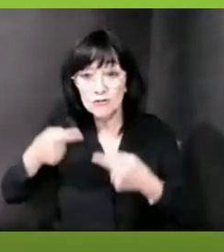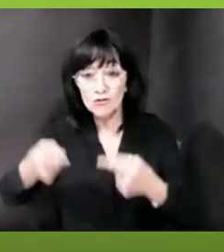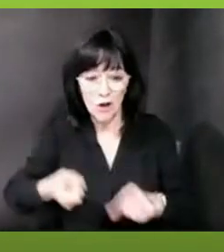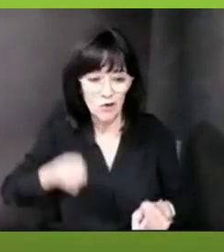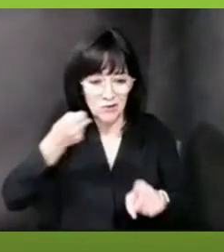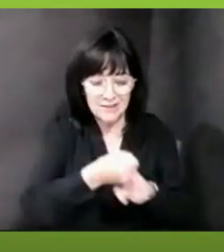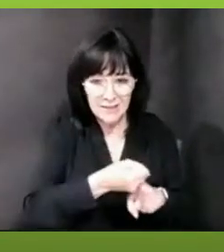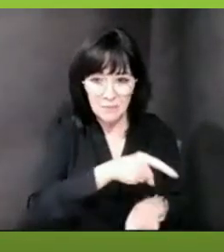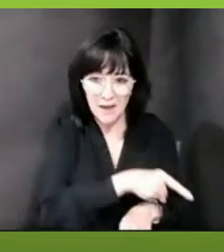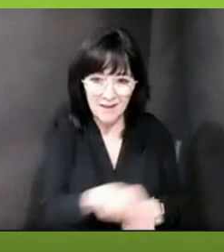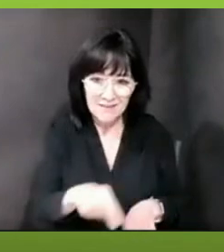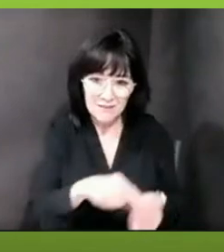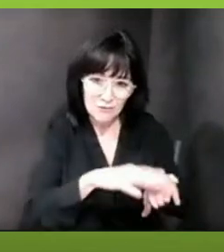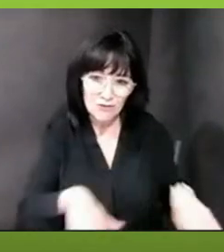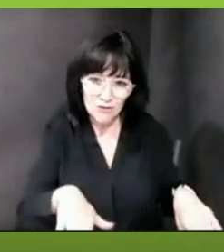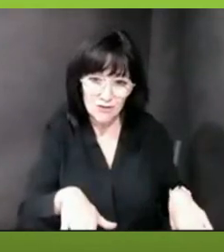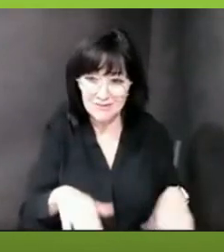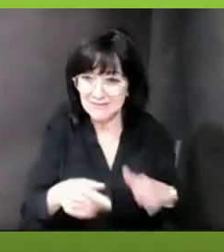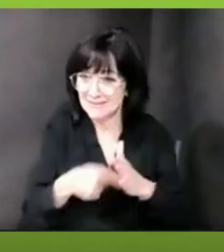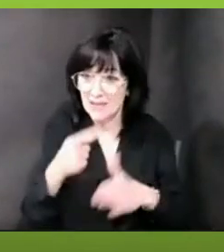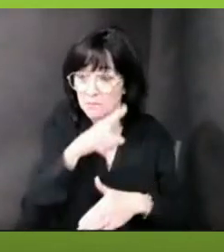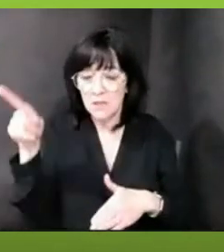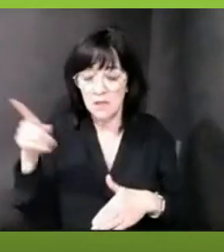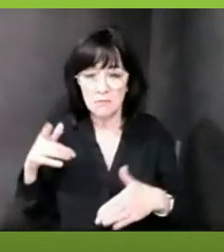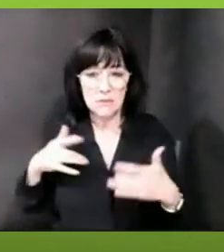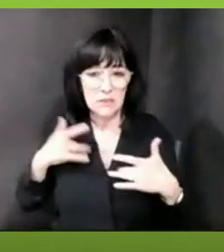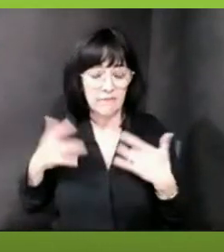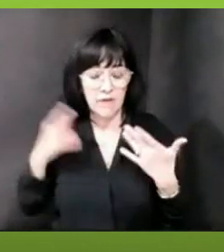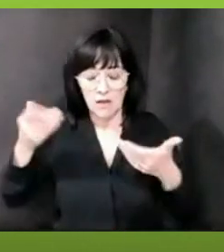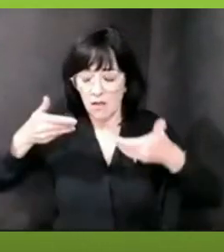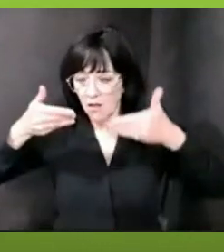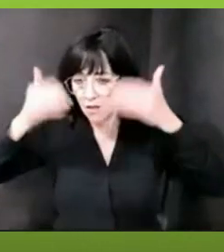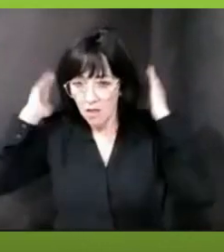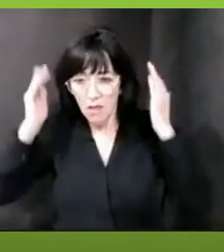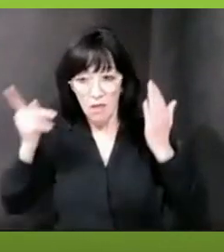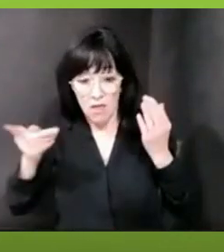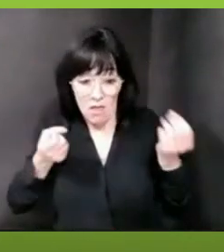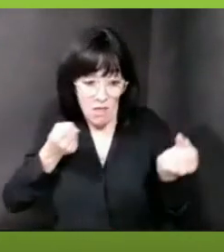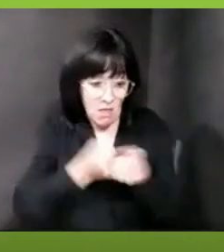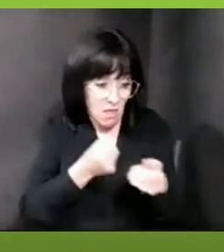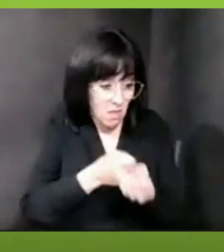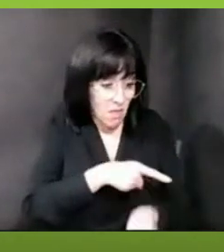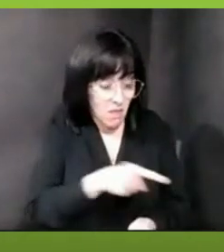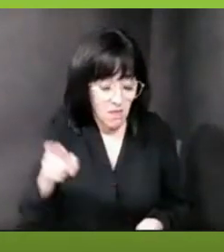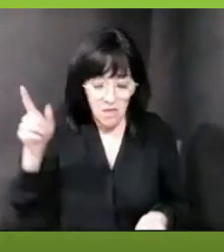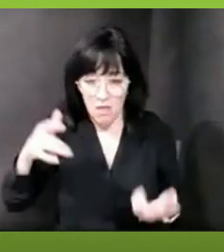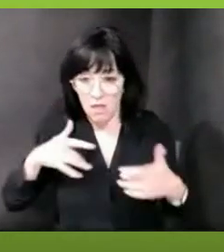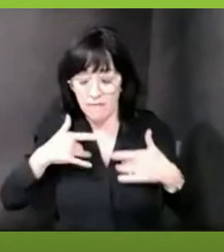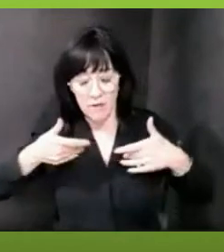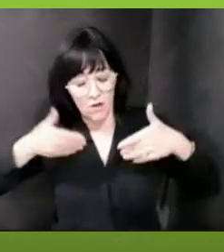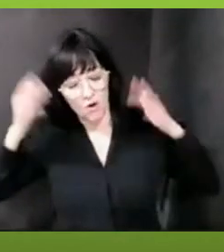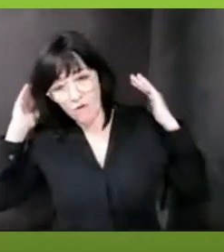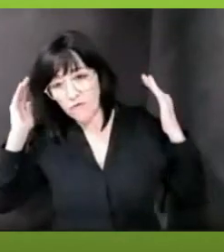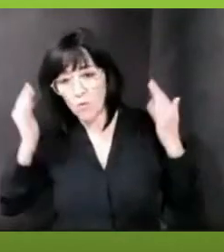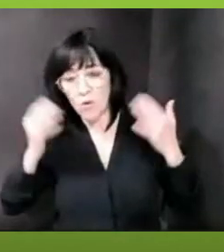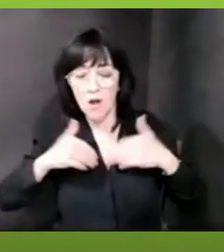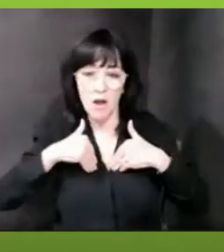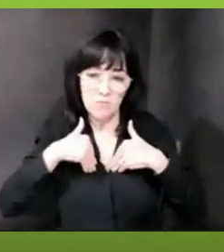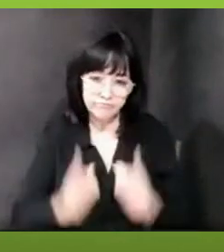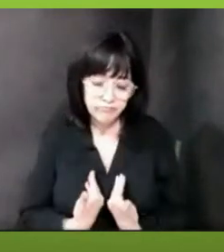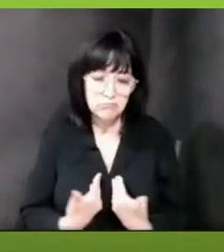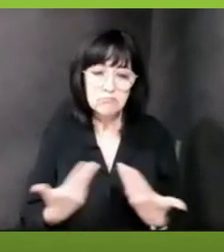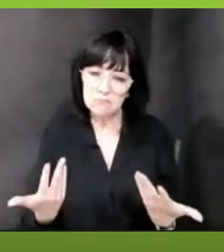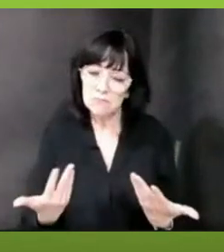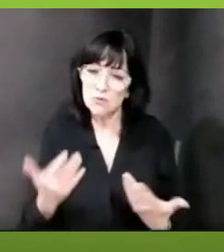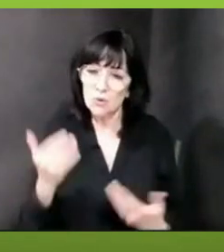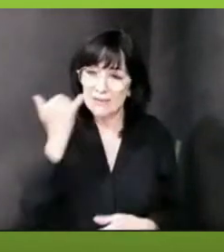they're just having a hard time supporting their children that are struggling because they're also struggling so much. So if you are struggling, reach out to those around